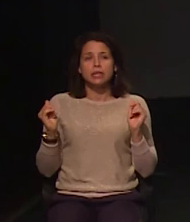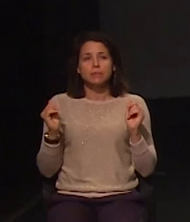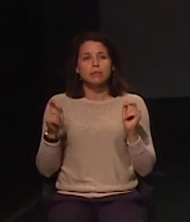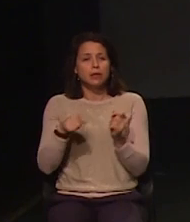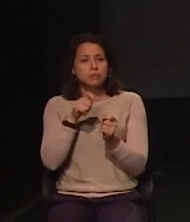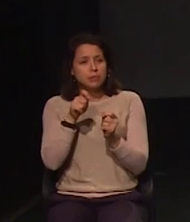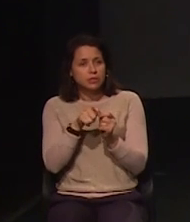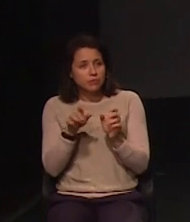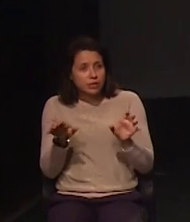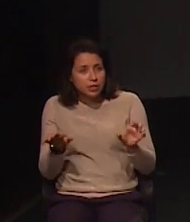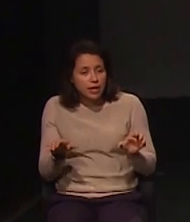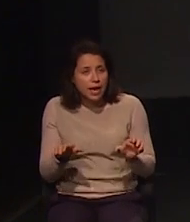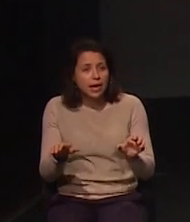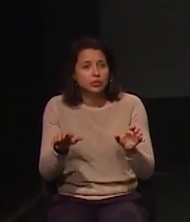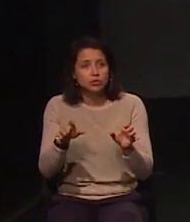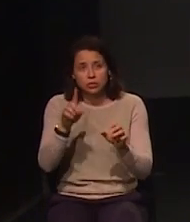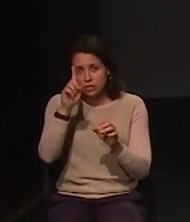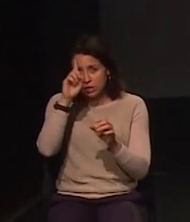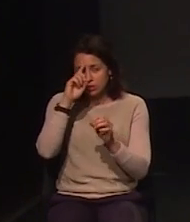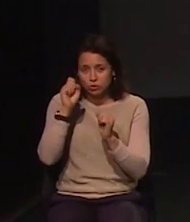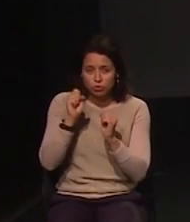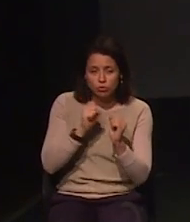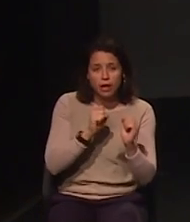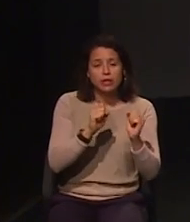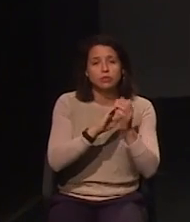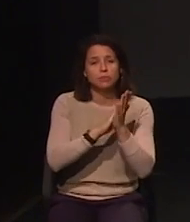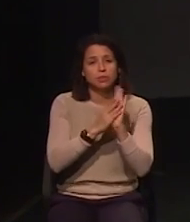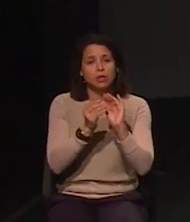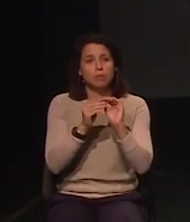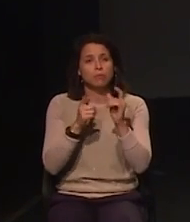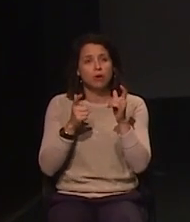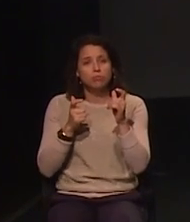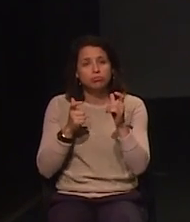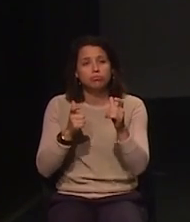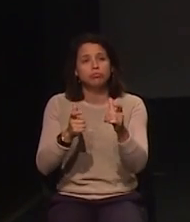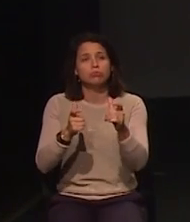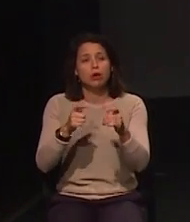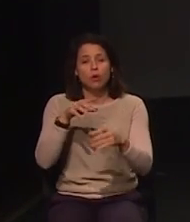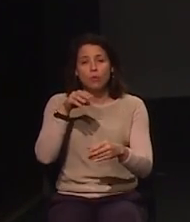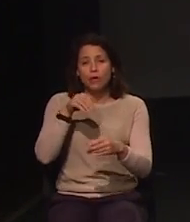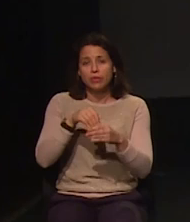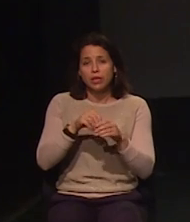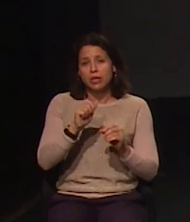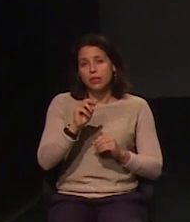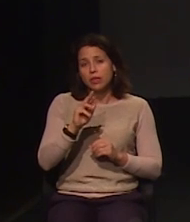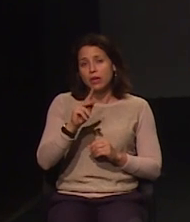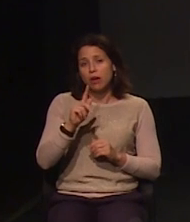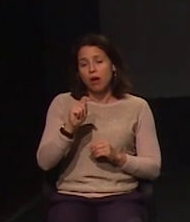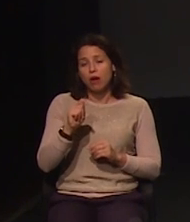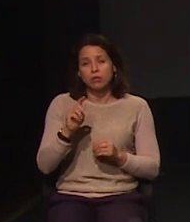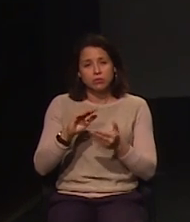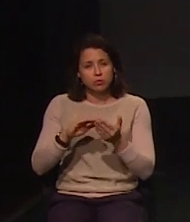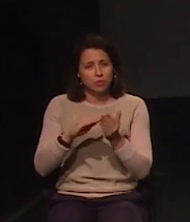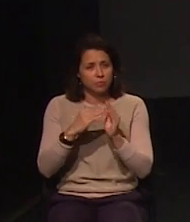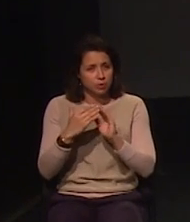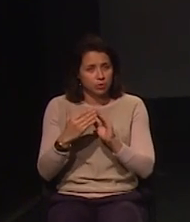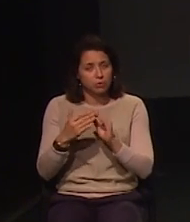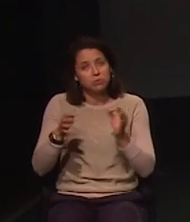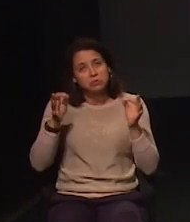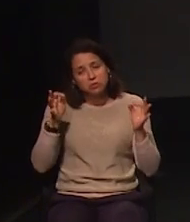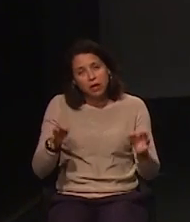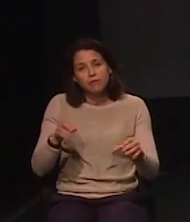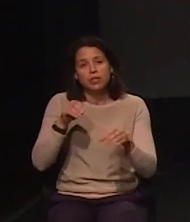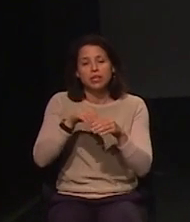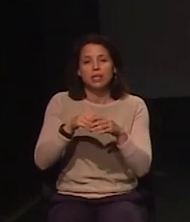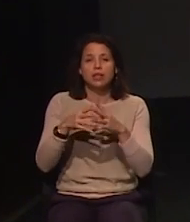strategies, certainly within the arts community, but I think probably in America in general, and we're sort of seeing this collision